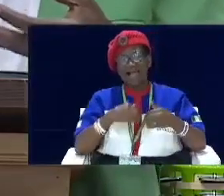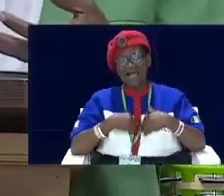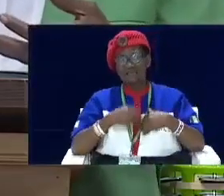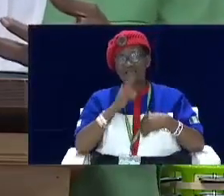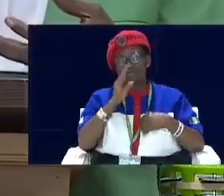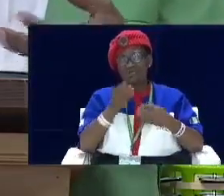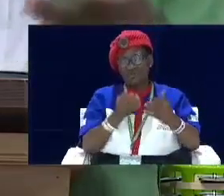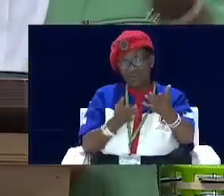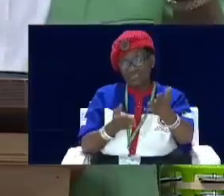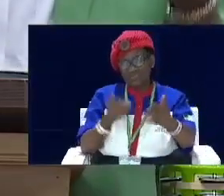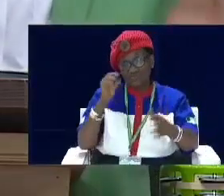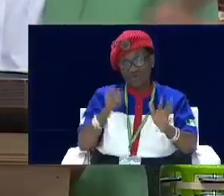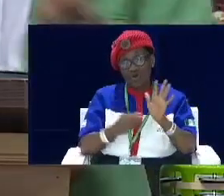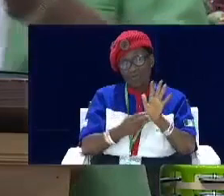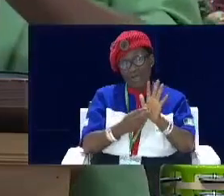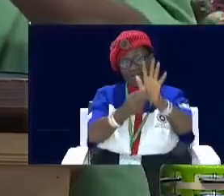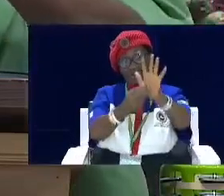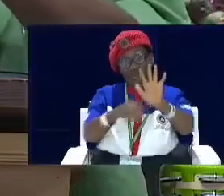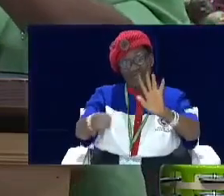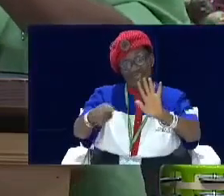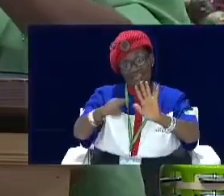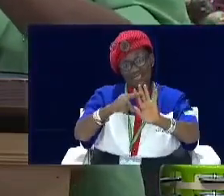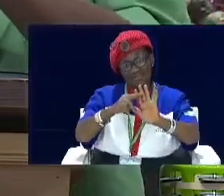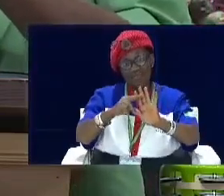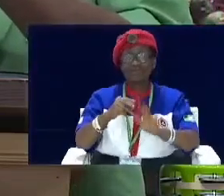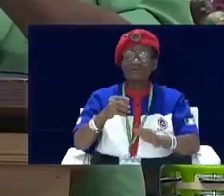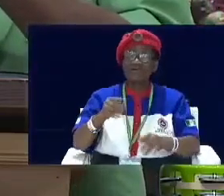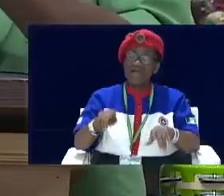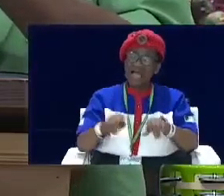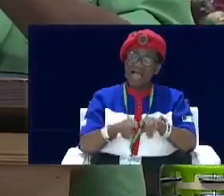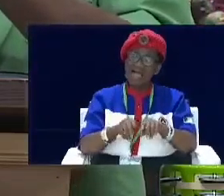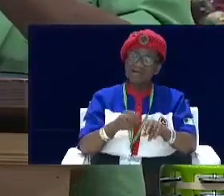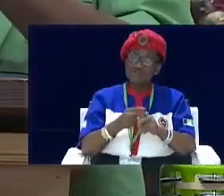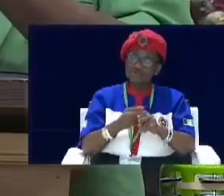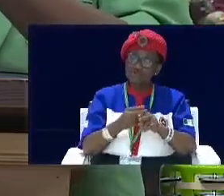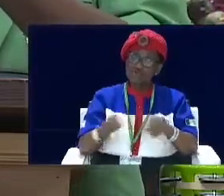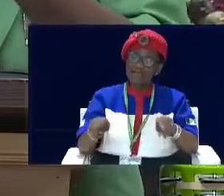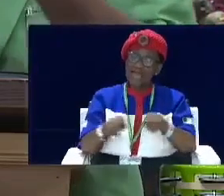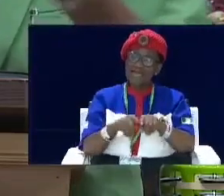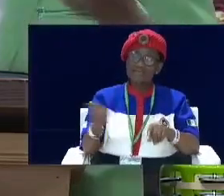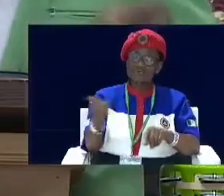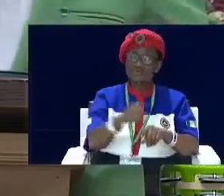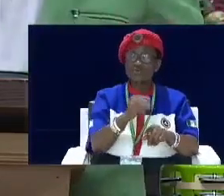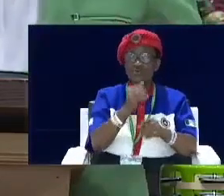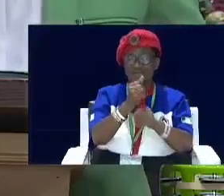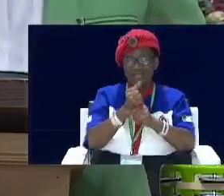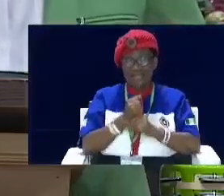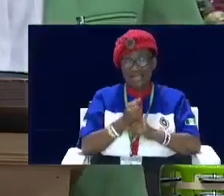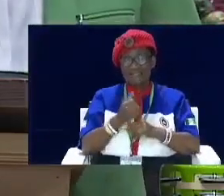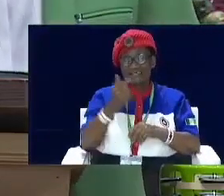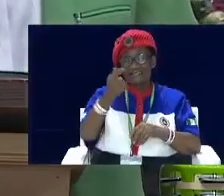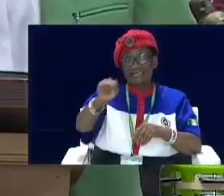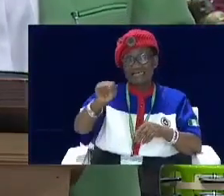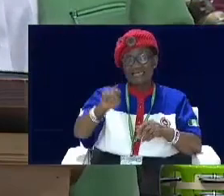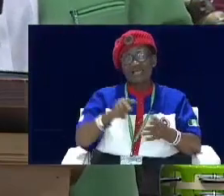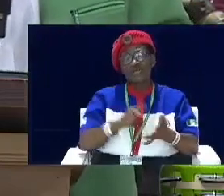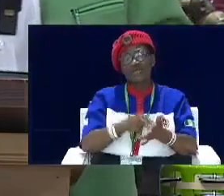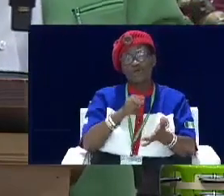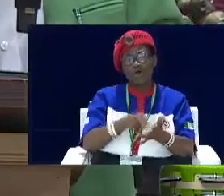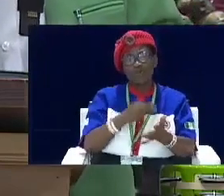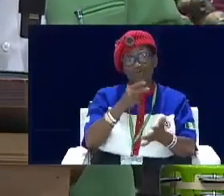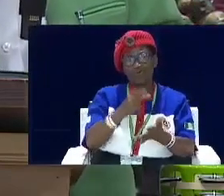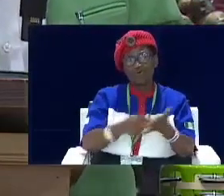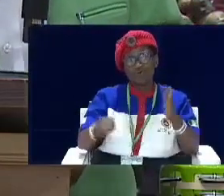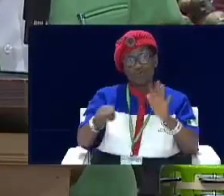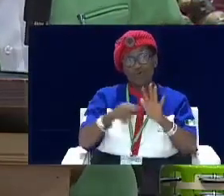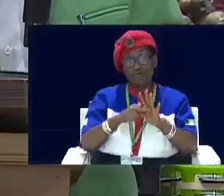fun ibujade. The moment you get the double portion, bi kete ti o ba ti gba ilopo meji, even you